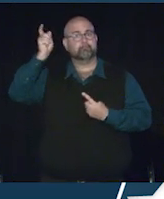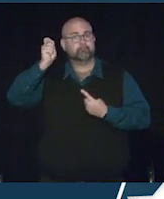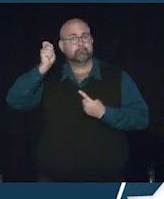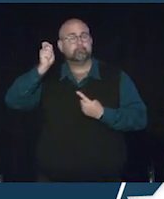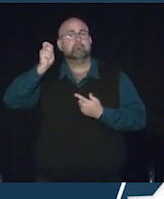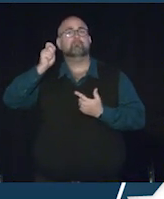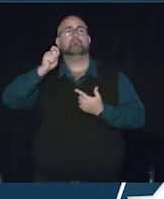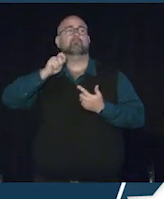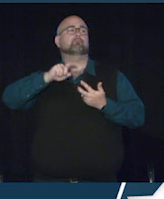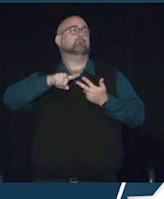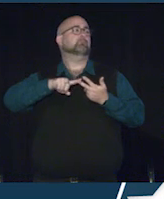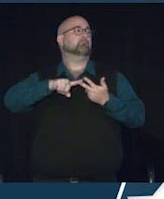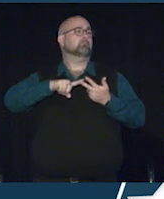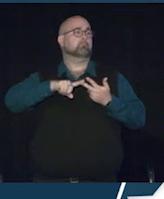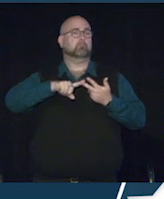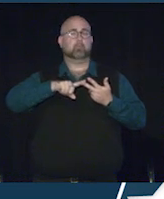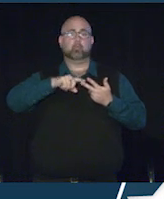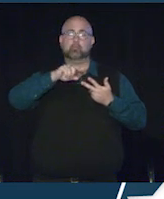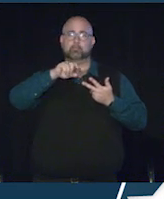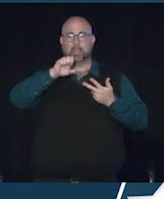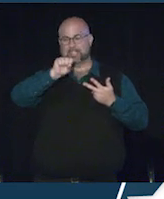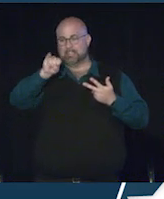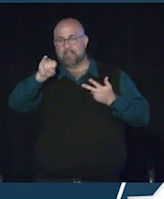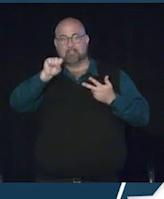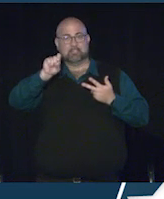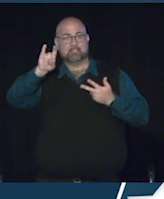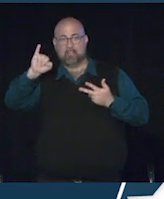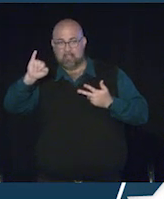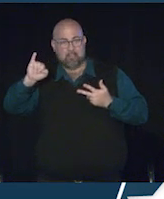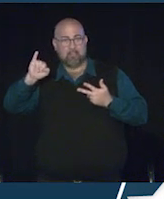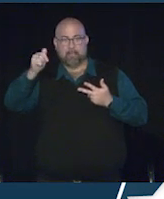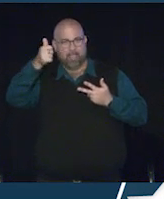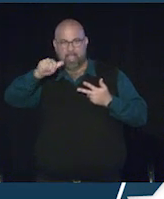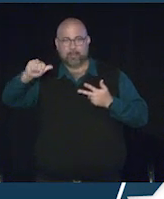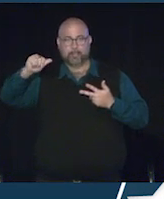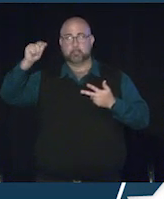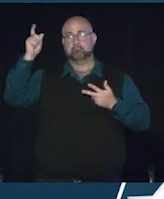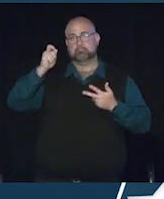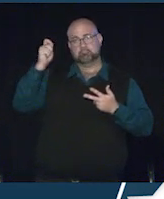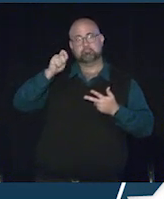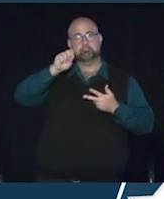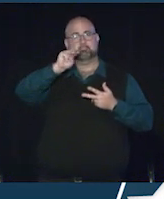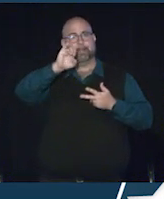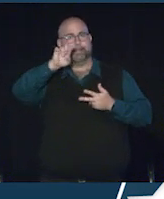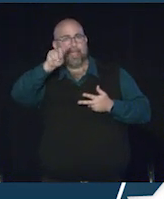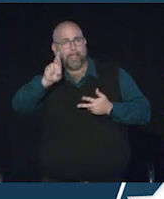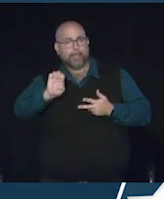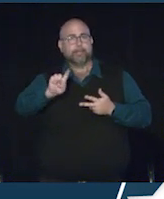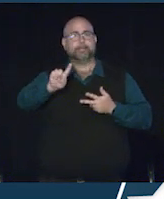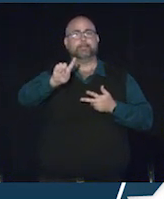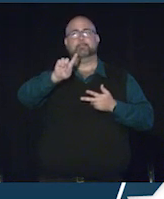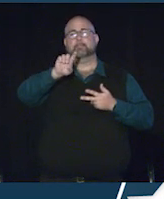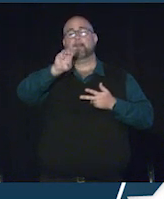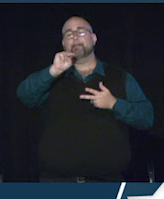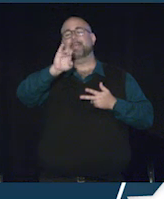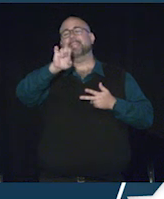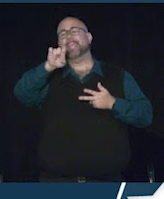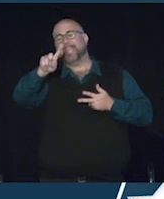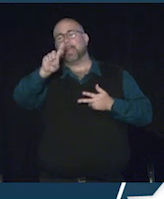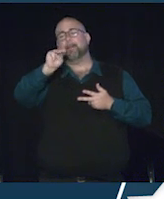or those who receive Social Security, SSI, or SSDI benefits are not required to pay for any VR service.